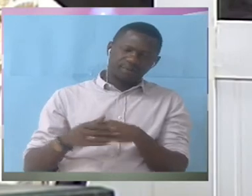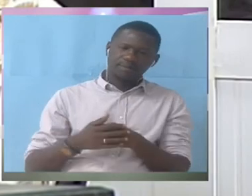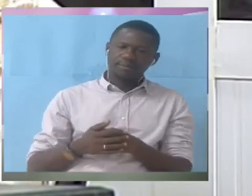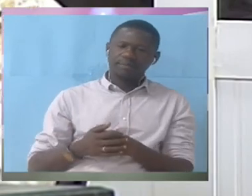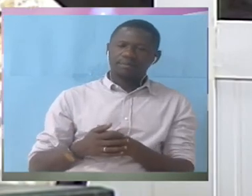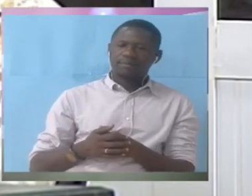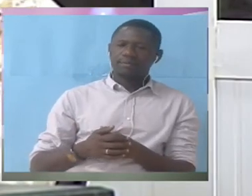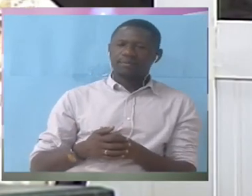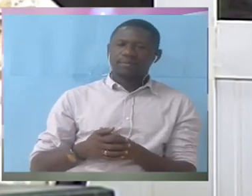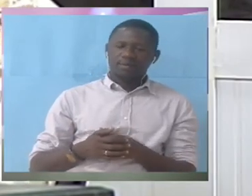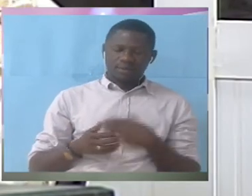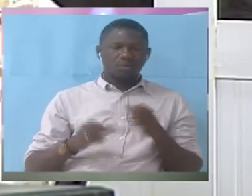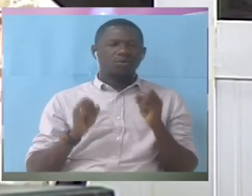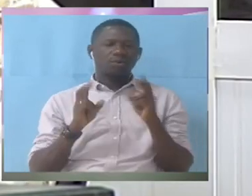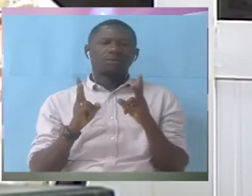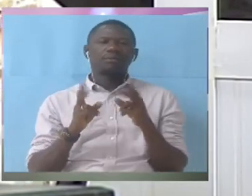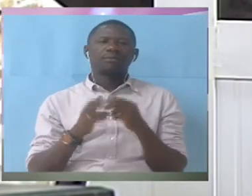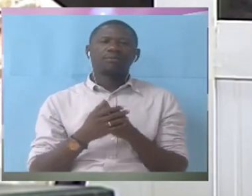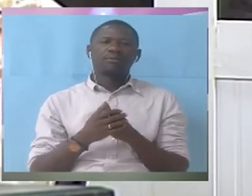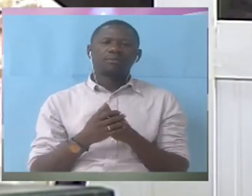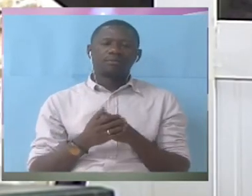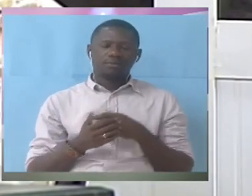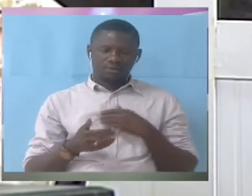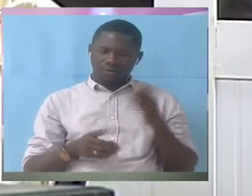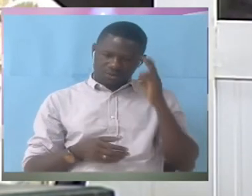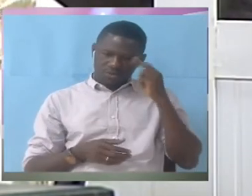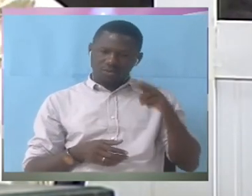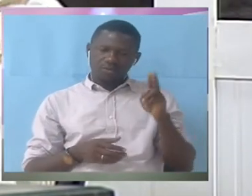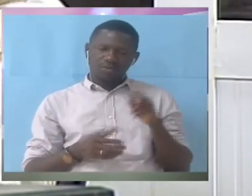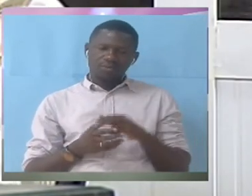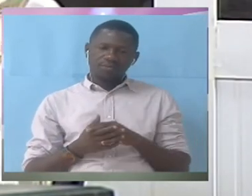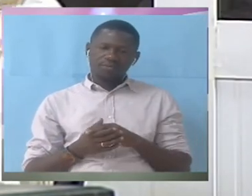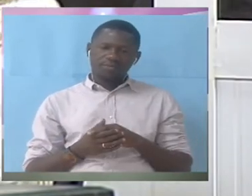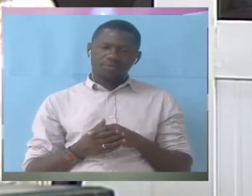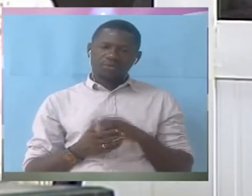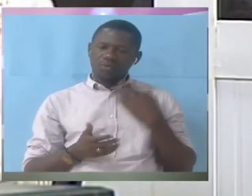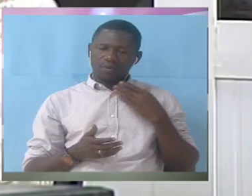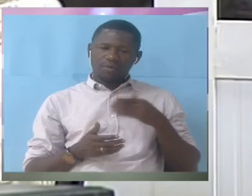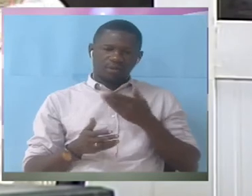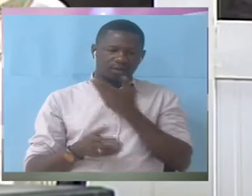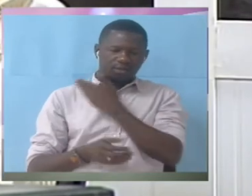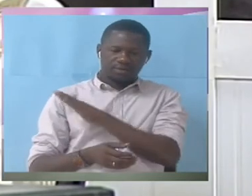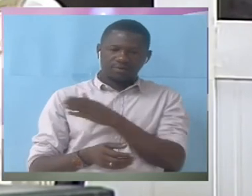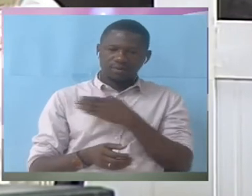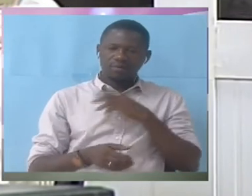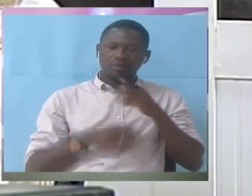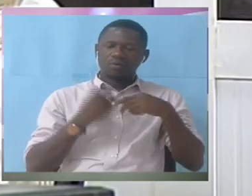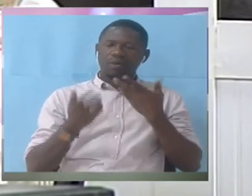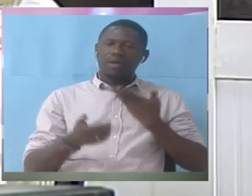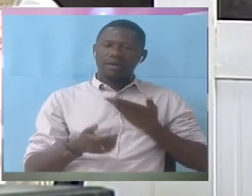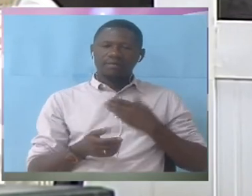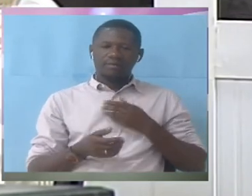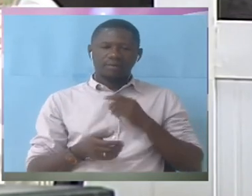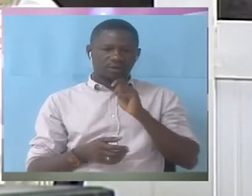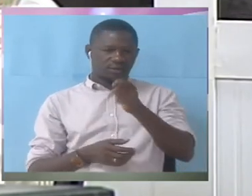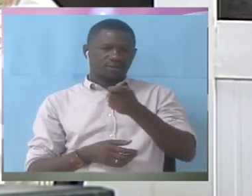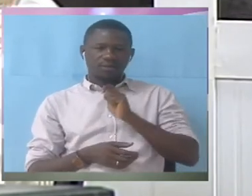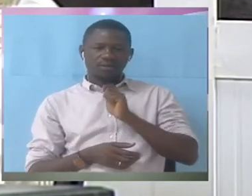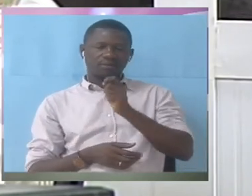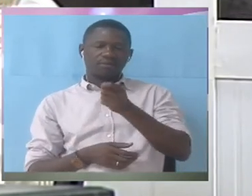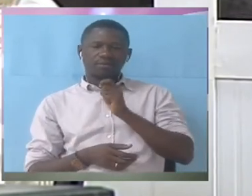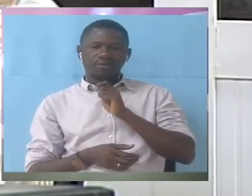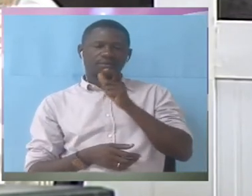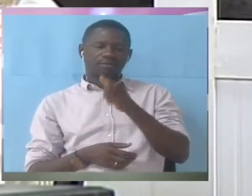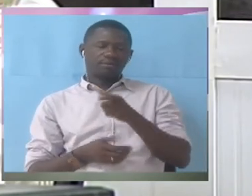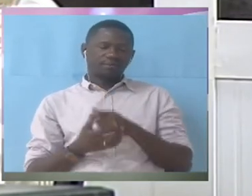Let's do it. So he said, okay. Mune baxna. Let's go. Nañ dem. So when we left, that was when we had the interview. Biñ démé nak genn ci lañu